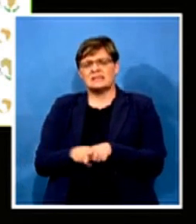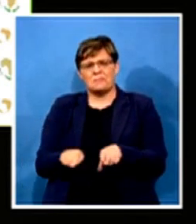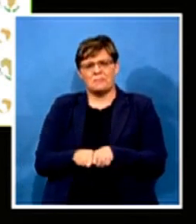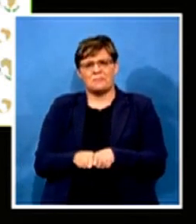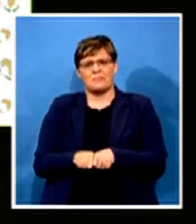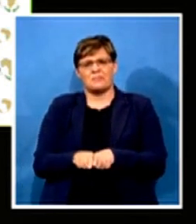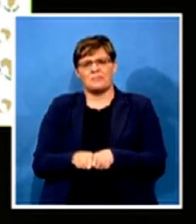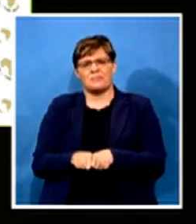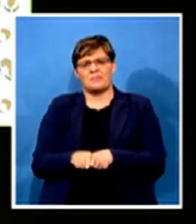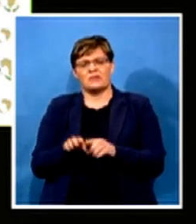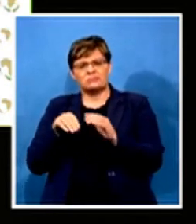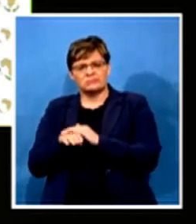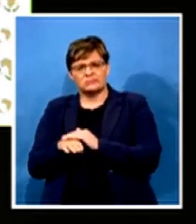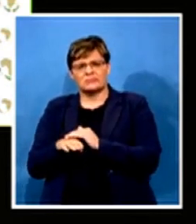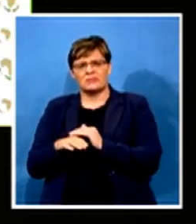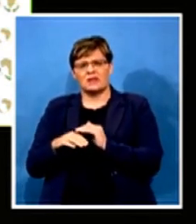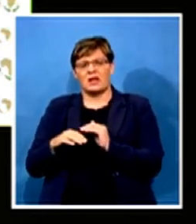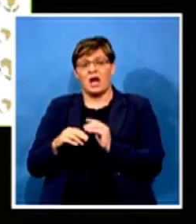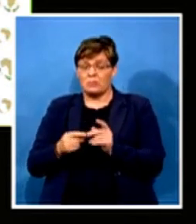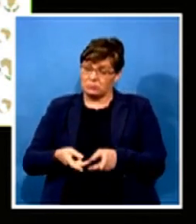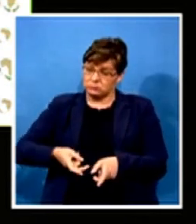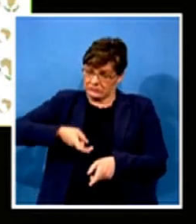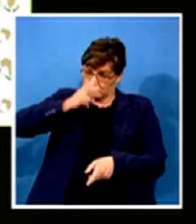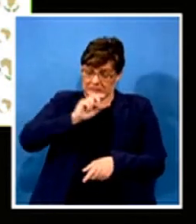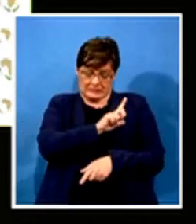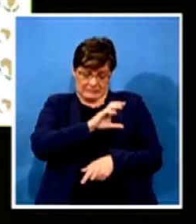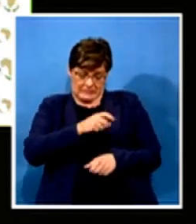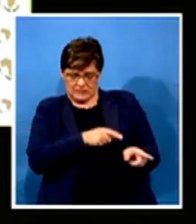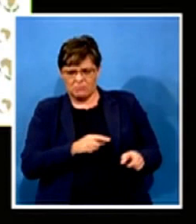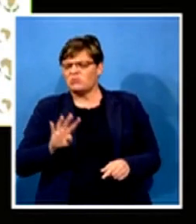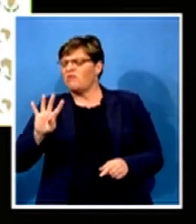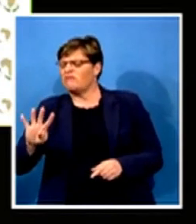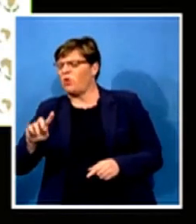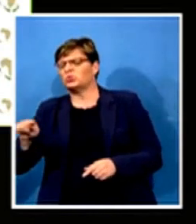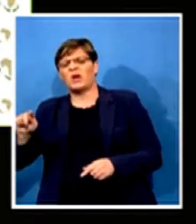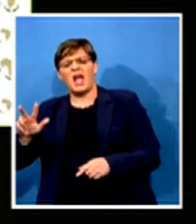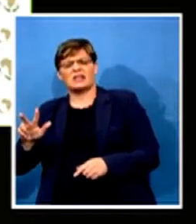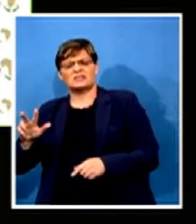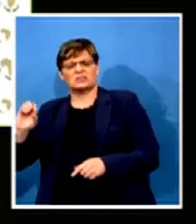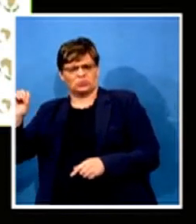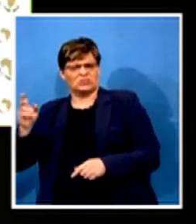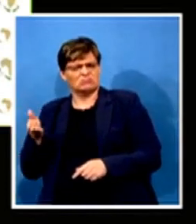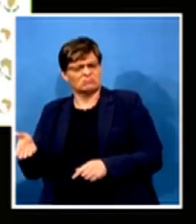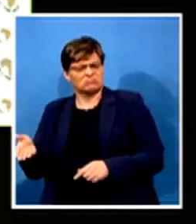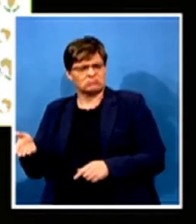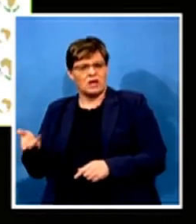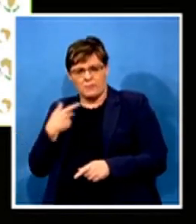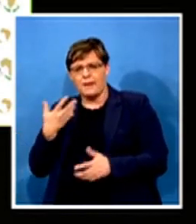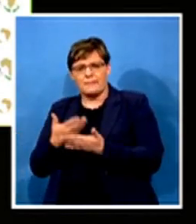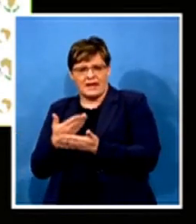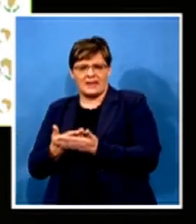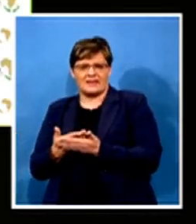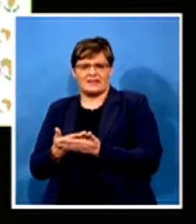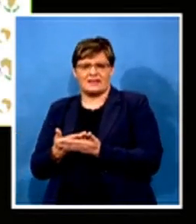stringent conditions, like 4 to 8 degrees, will allow us to really reach out to the remote areas and begin